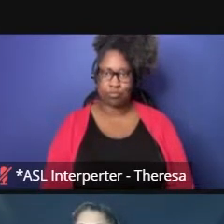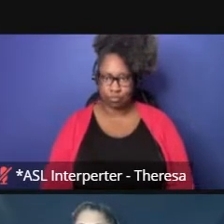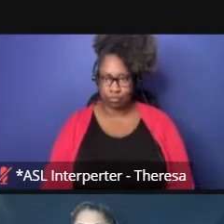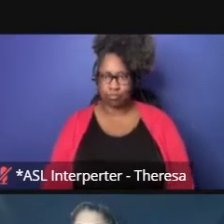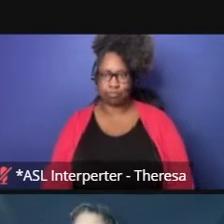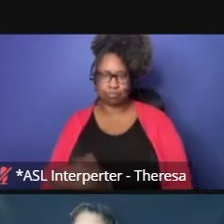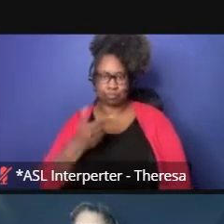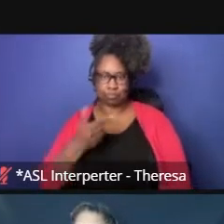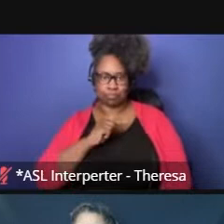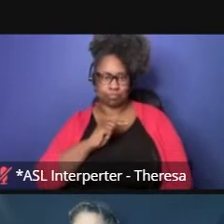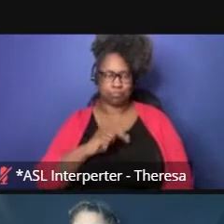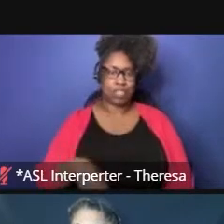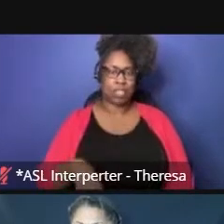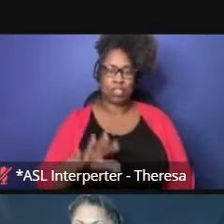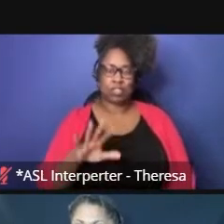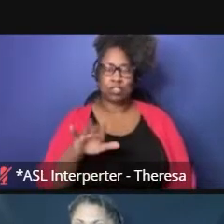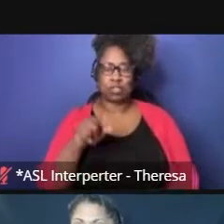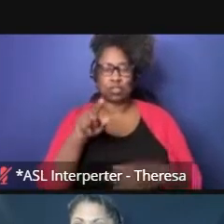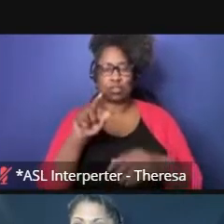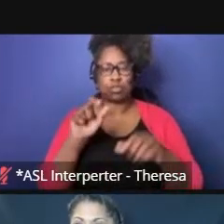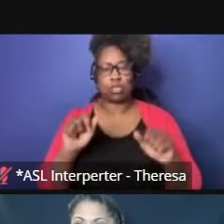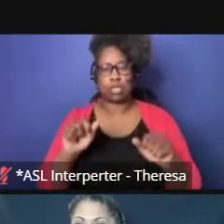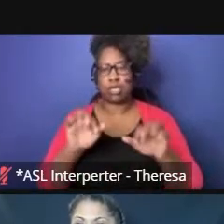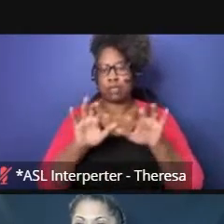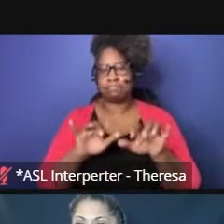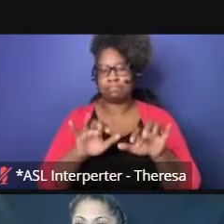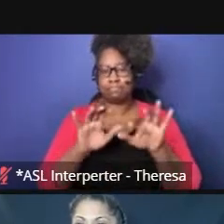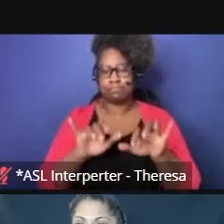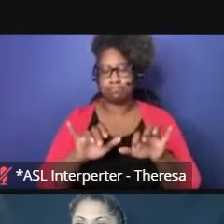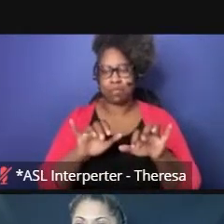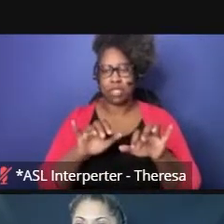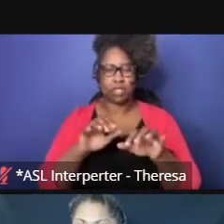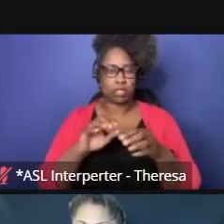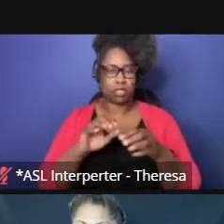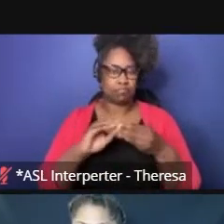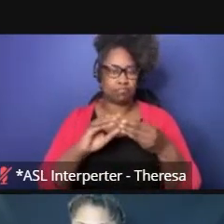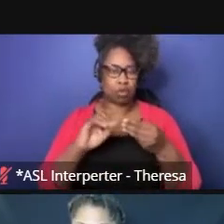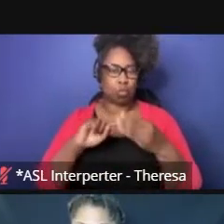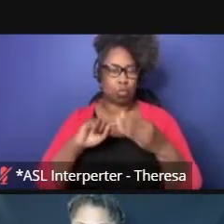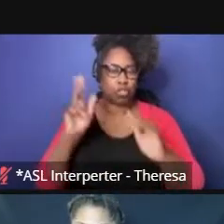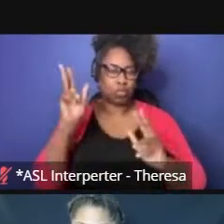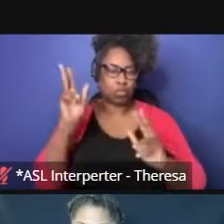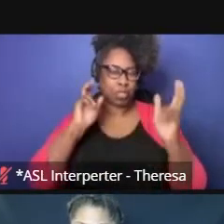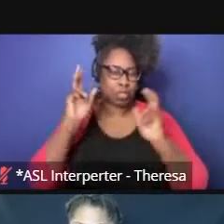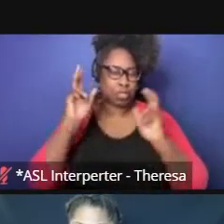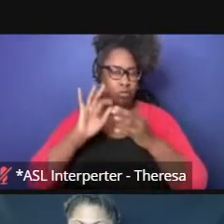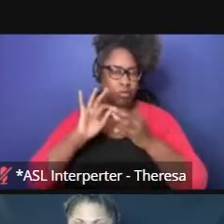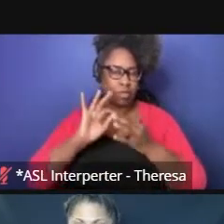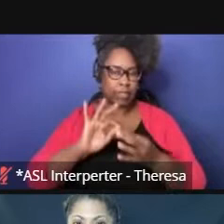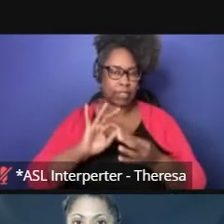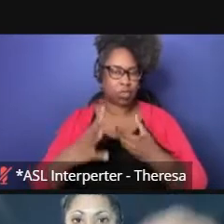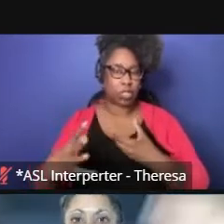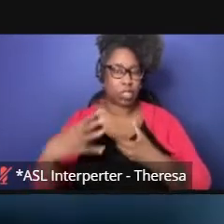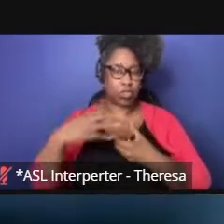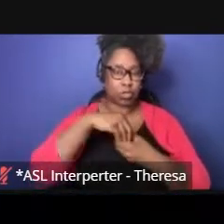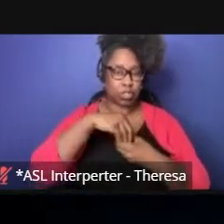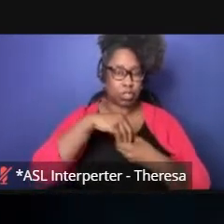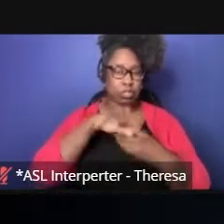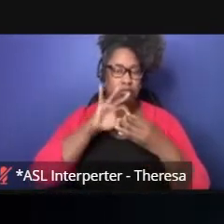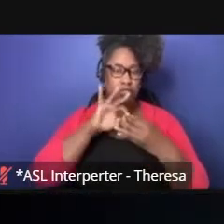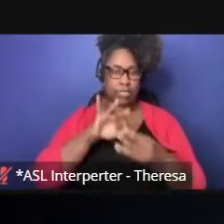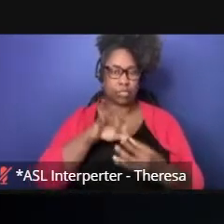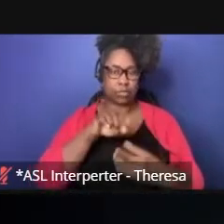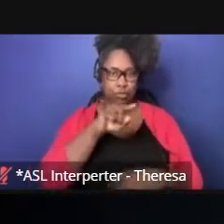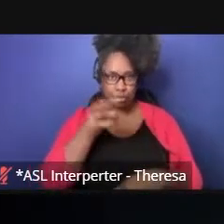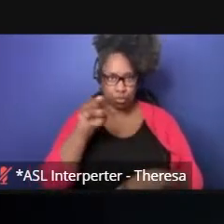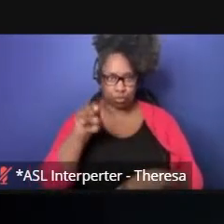notes to yourself or put them in the chat, things that you're hearing about inclusion that are resonant to you. All